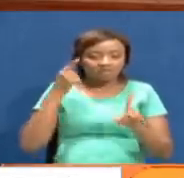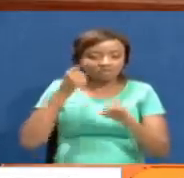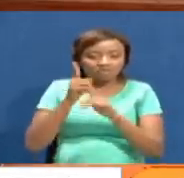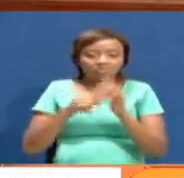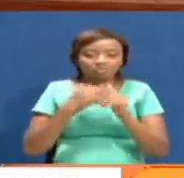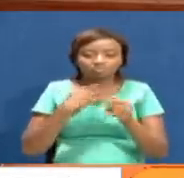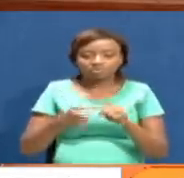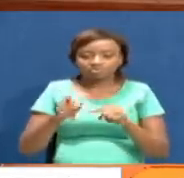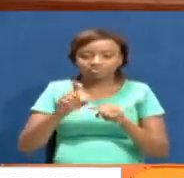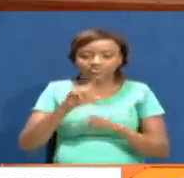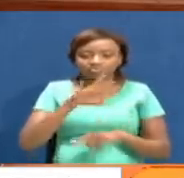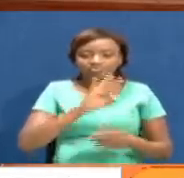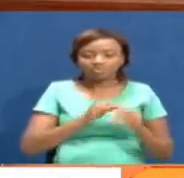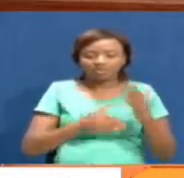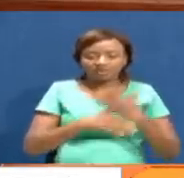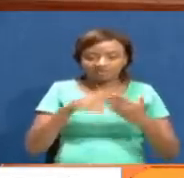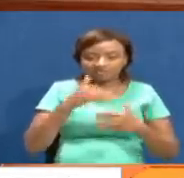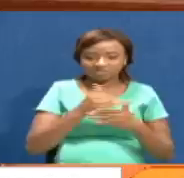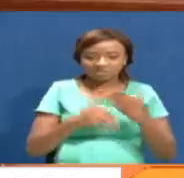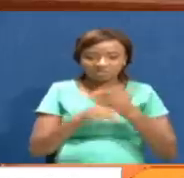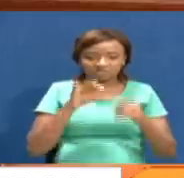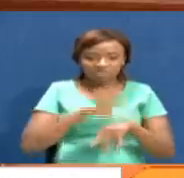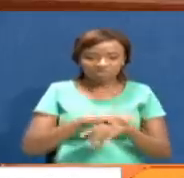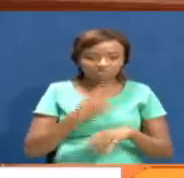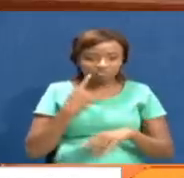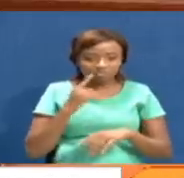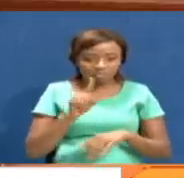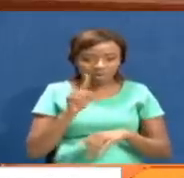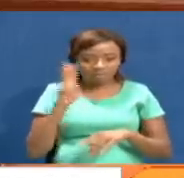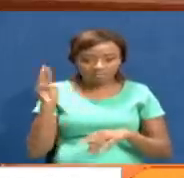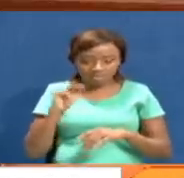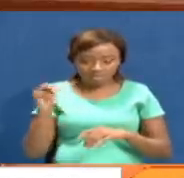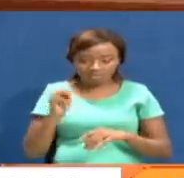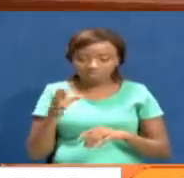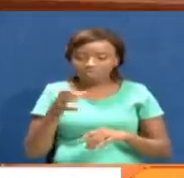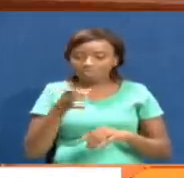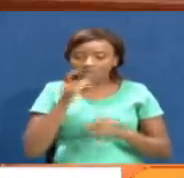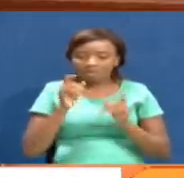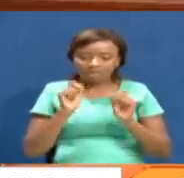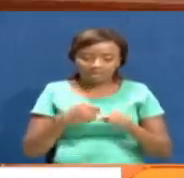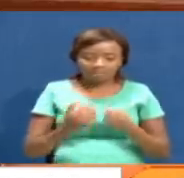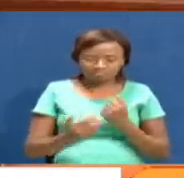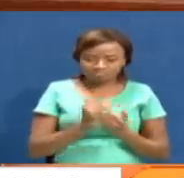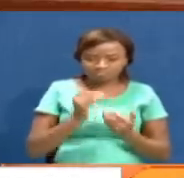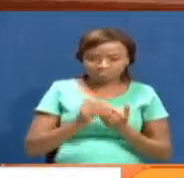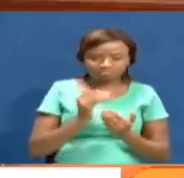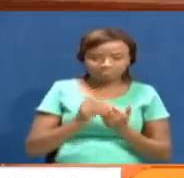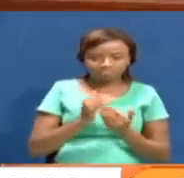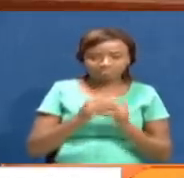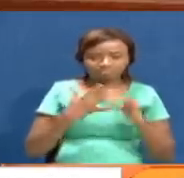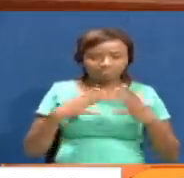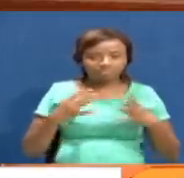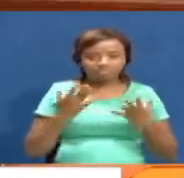the infrastructure to over 1 million cubic meters so that it can cater for future